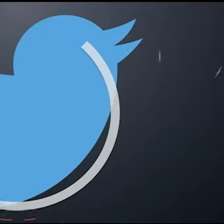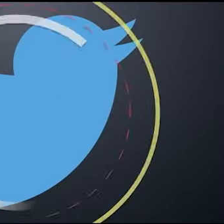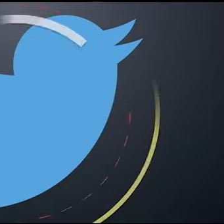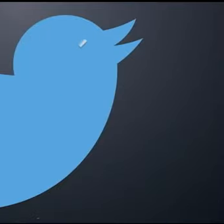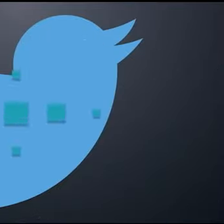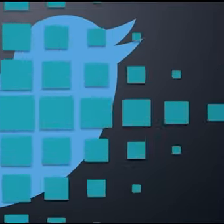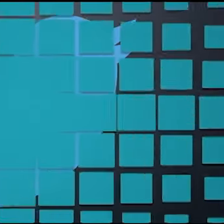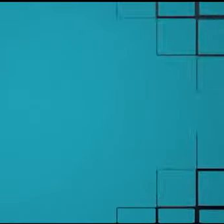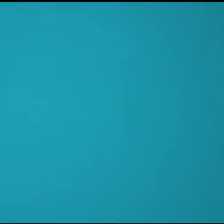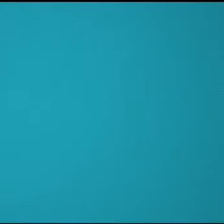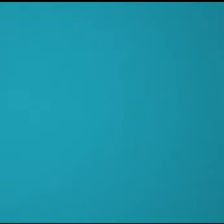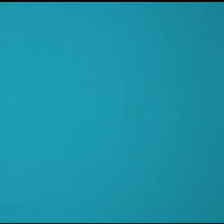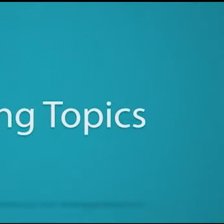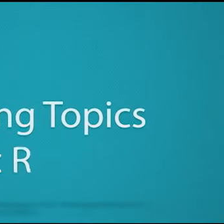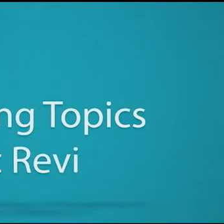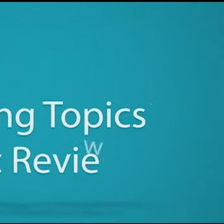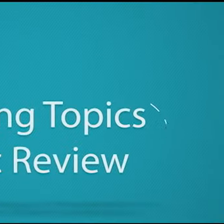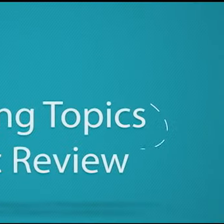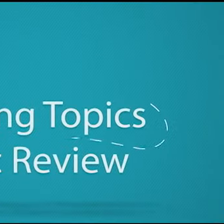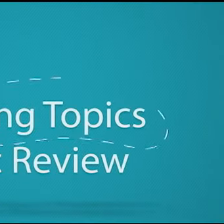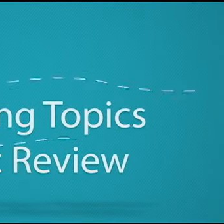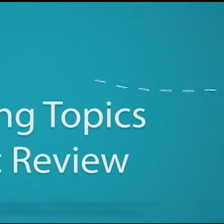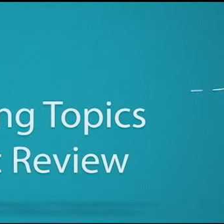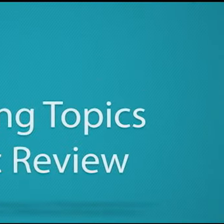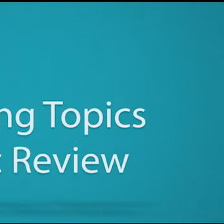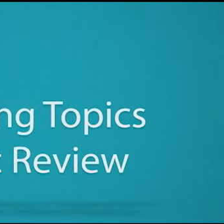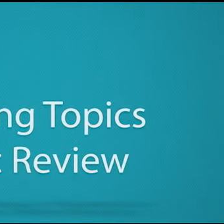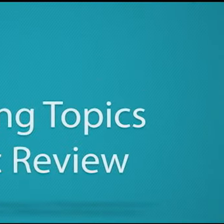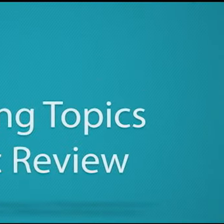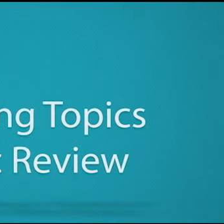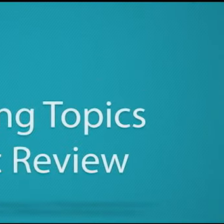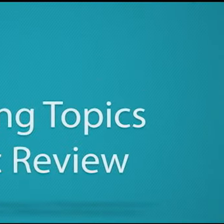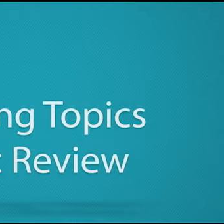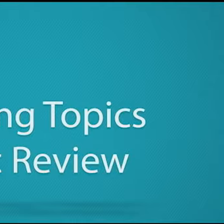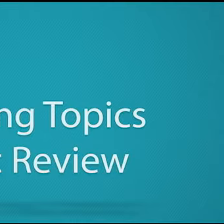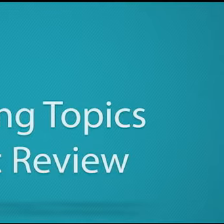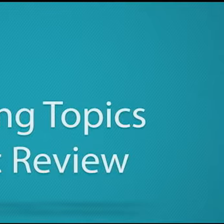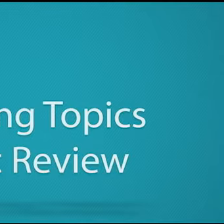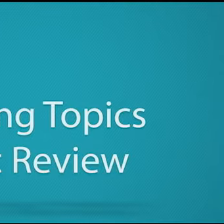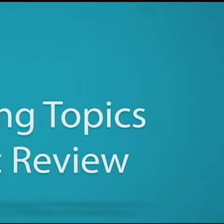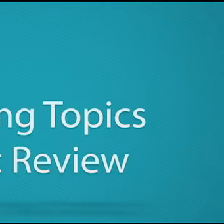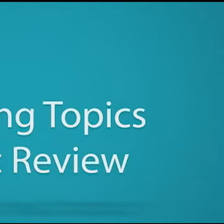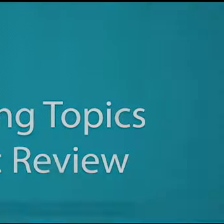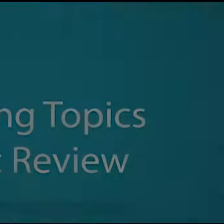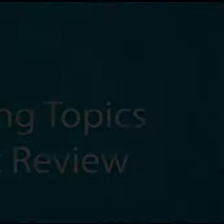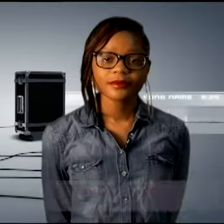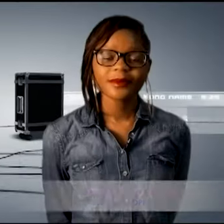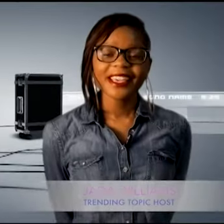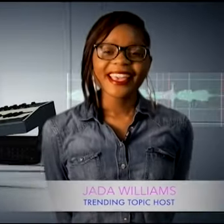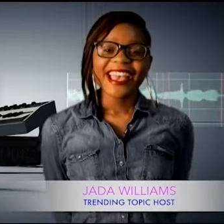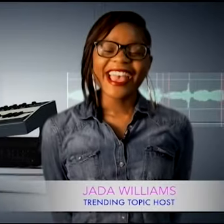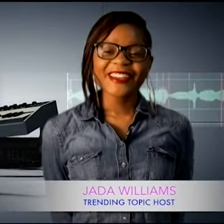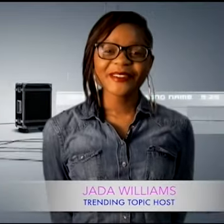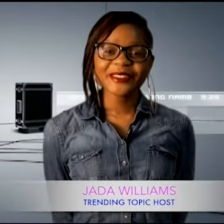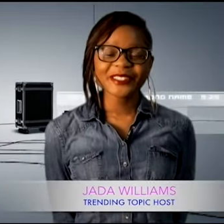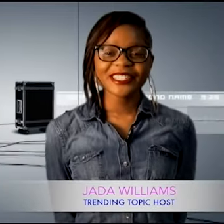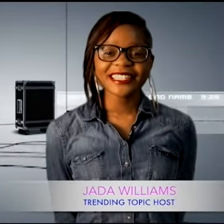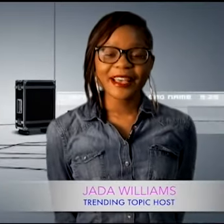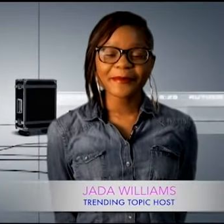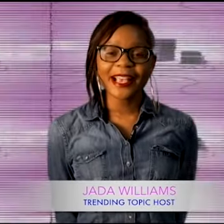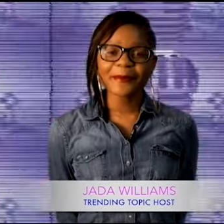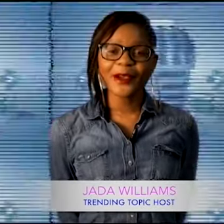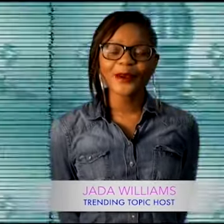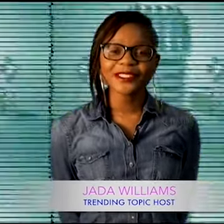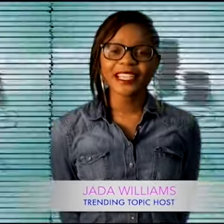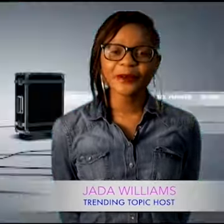topic. Yeah, that's a trending topic. 1,000 bills a midget. Hurry up and come and get it. Refinish. Hey, welcome to